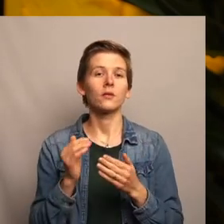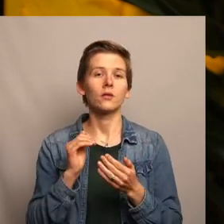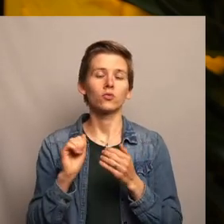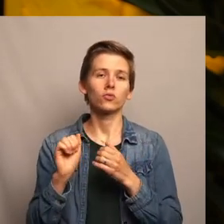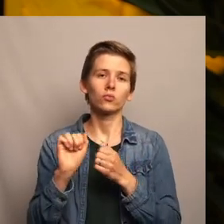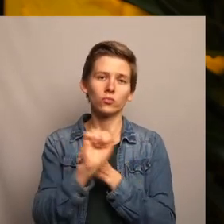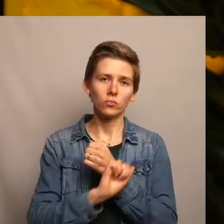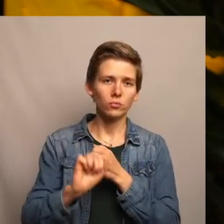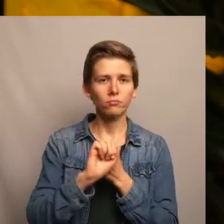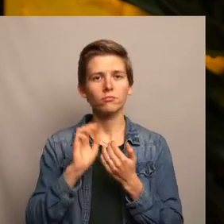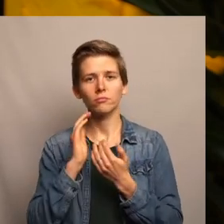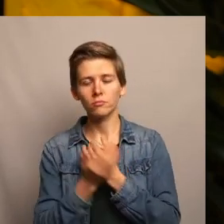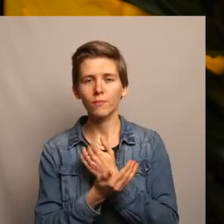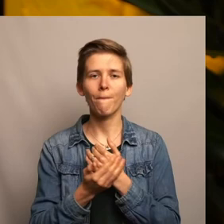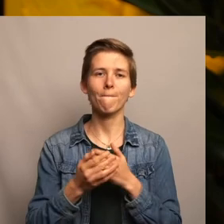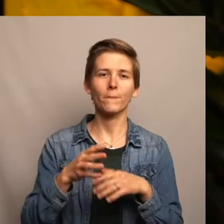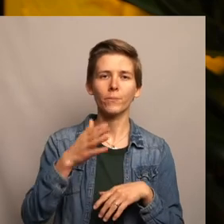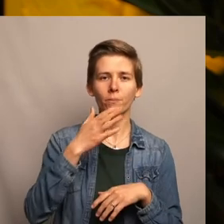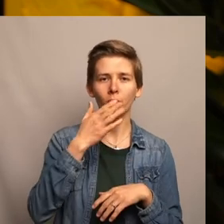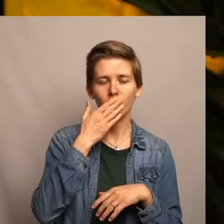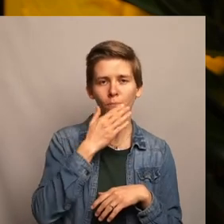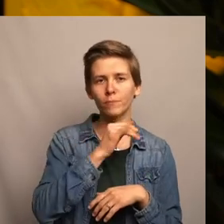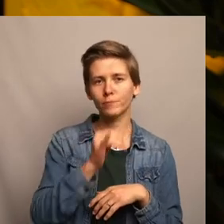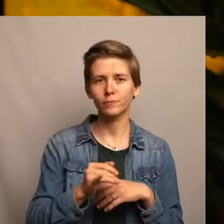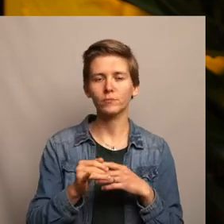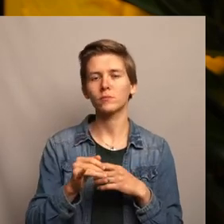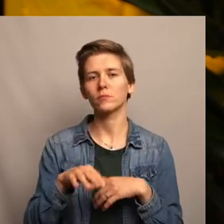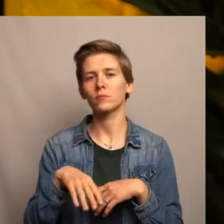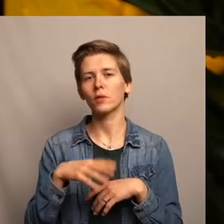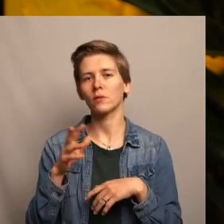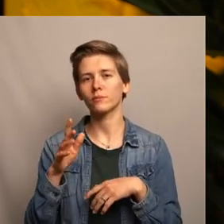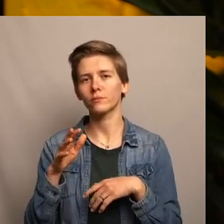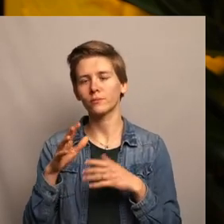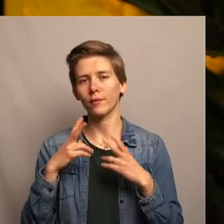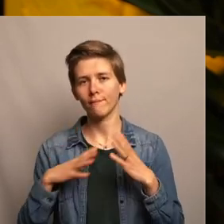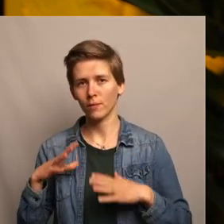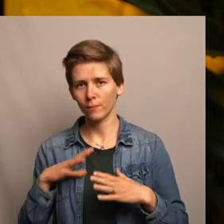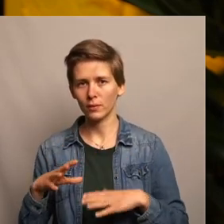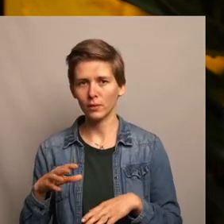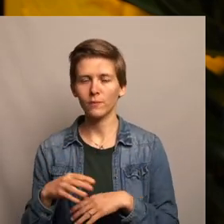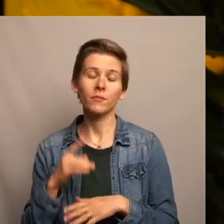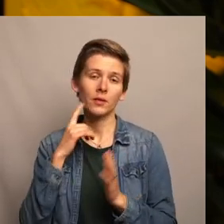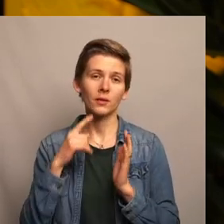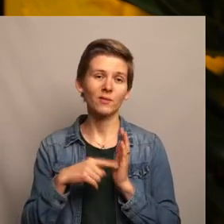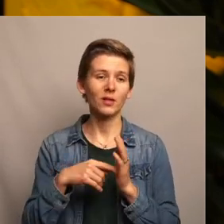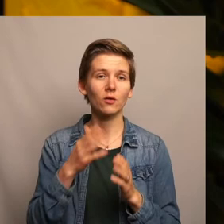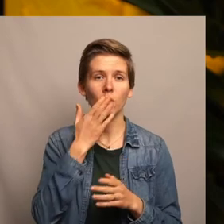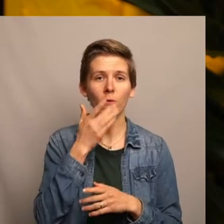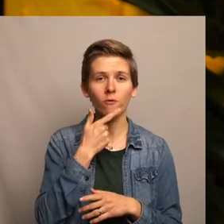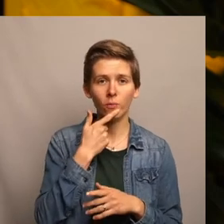And it would make, for example, it would make homophobia a hate crime. The